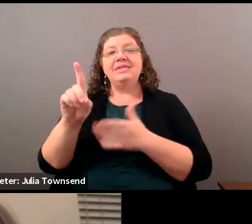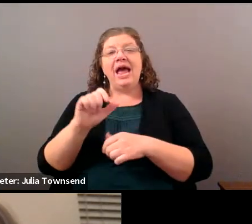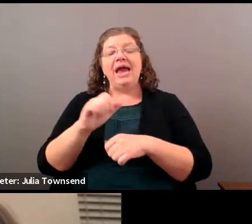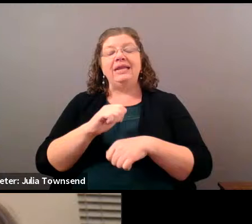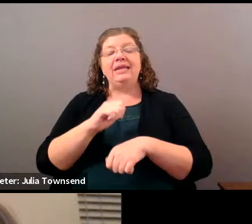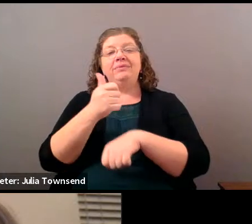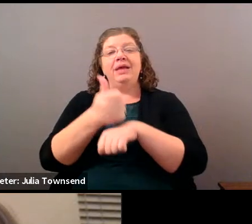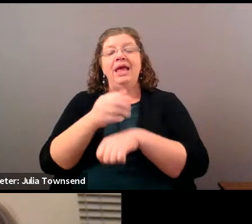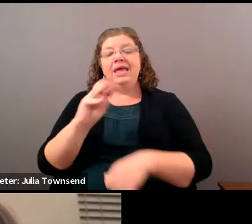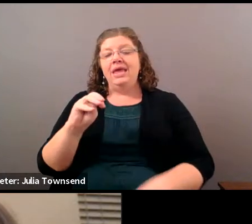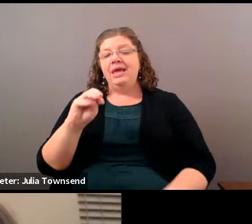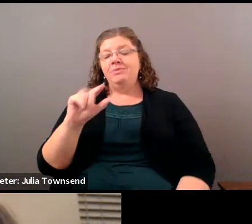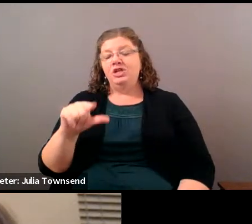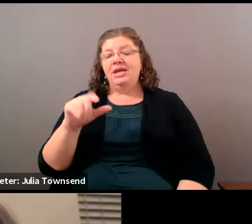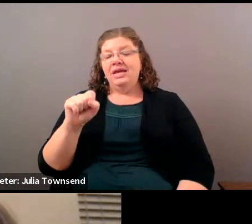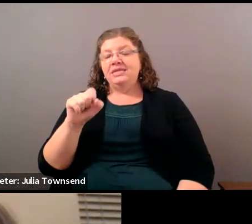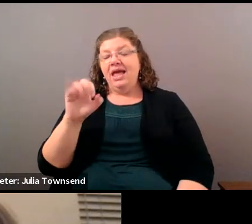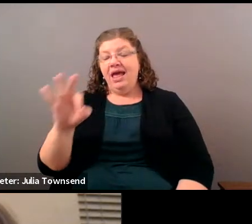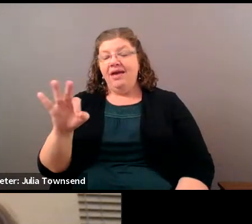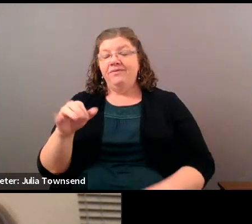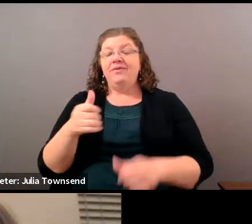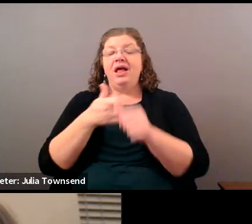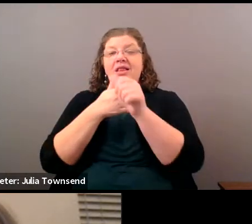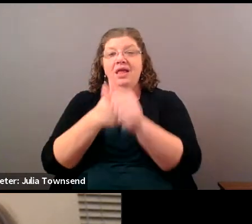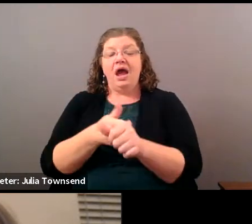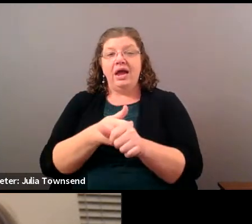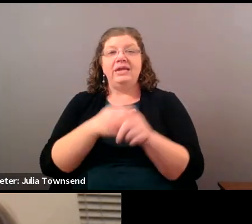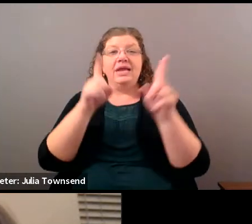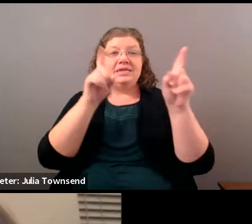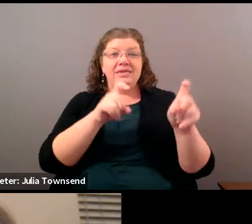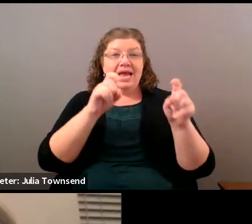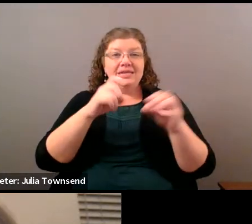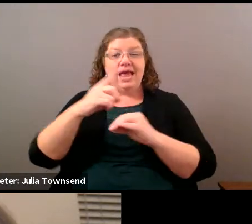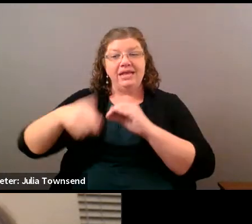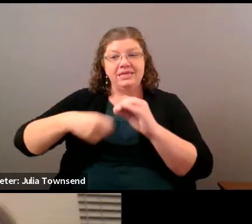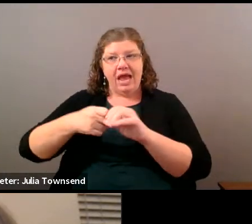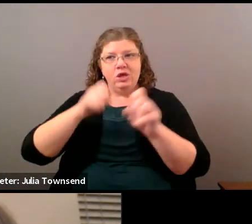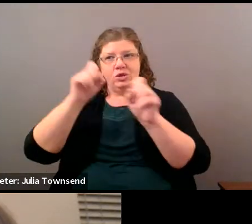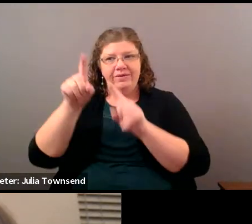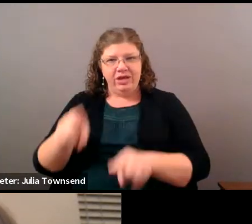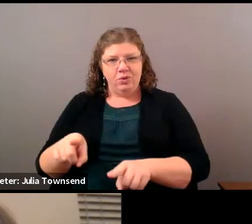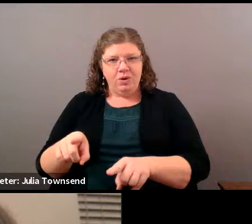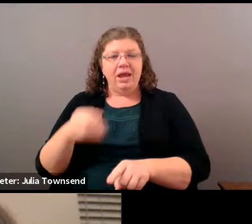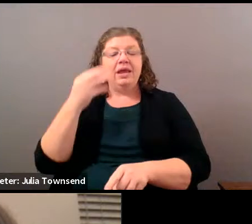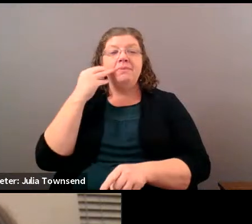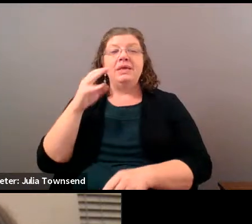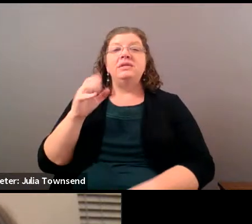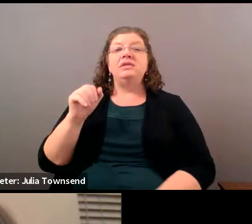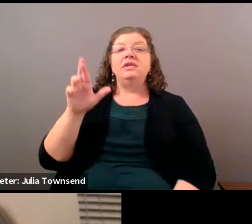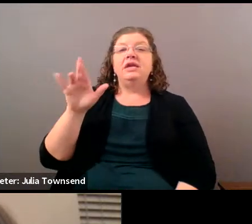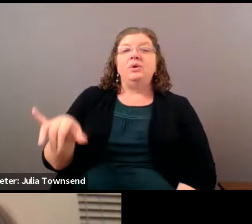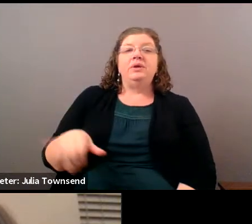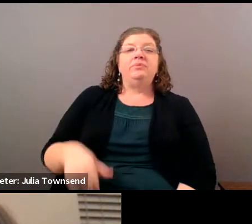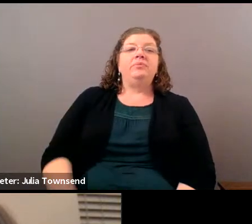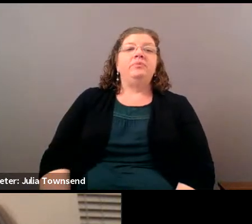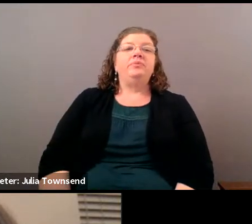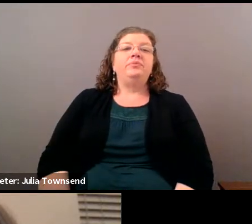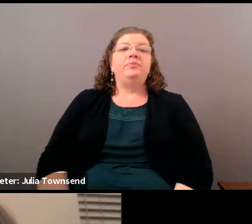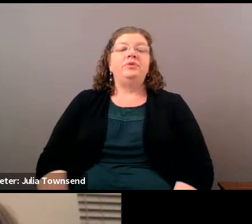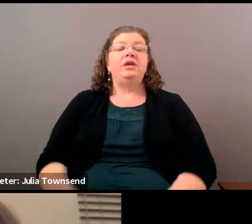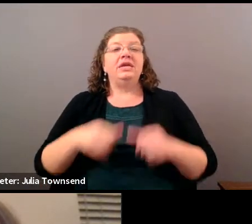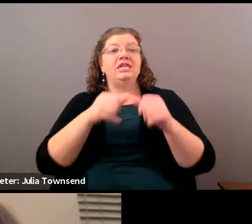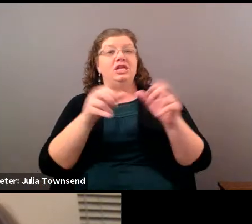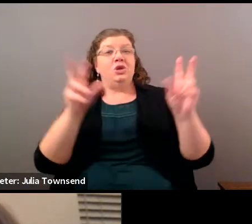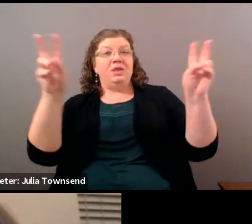of NGSS-aligned performance tasks and cycles of inquiry. Ms. Carey. Continuing with the theme of